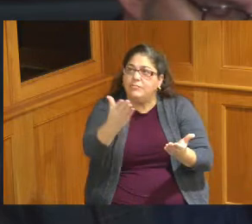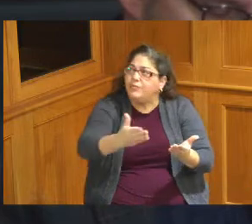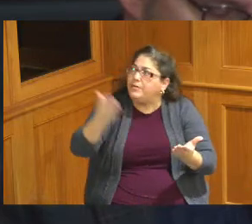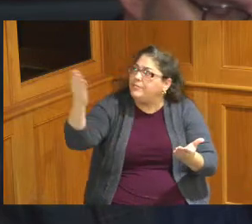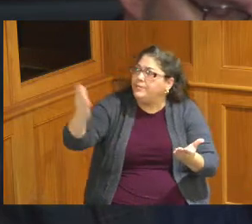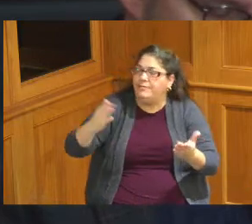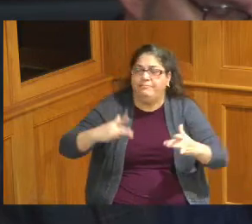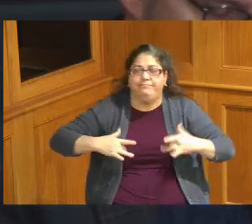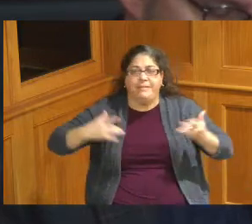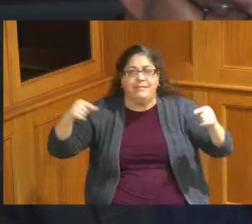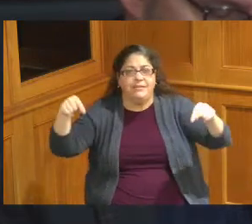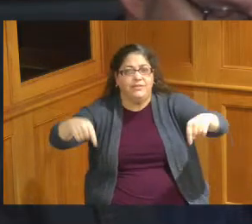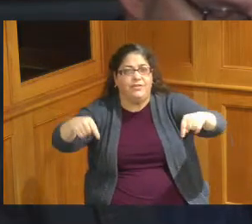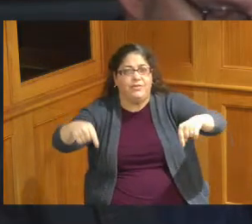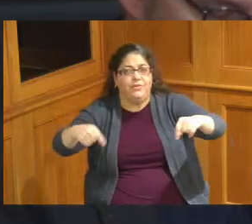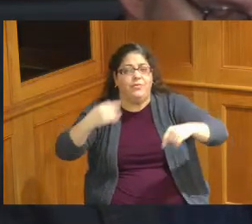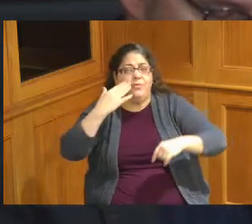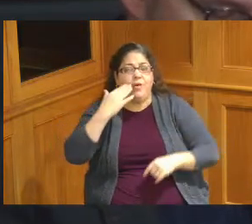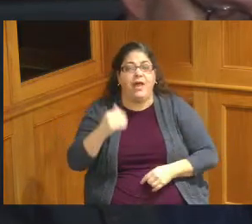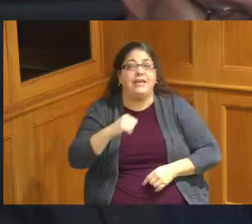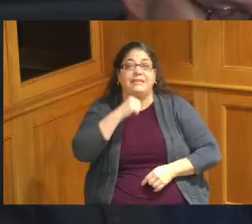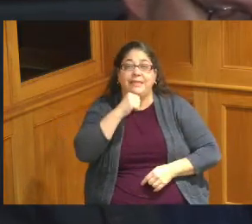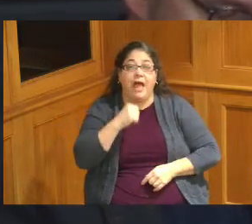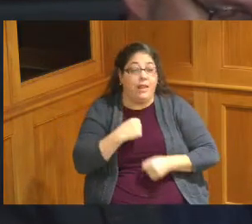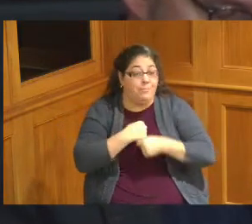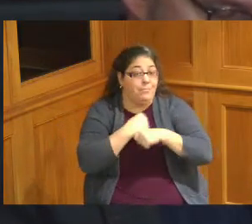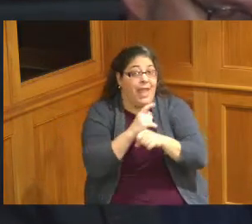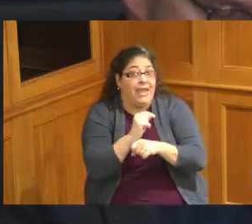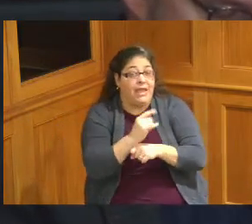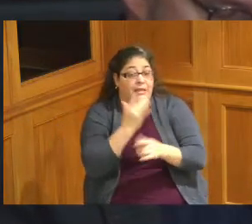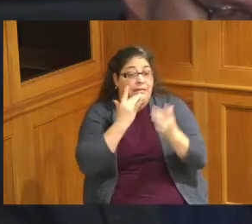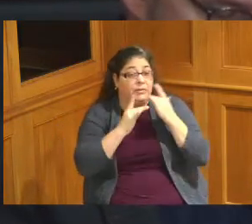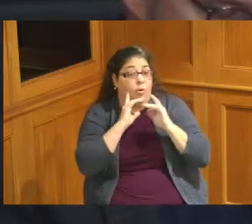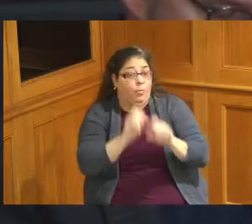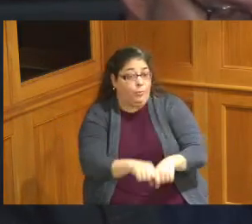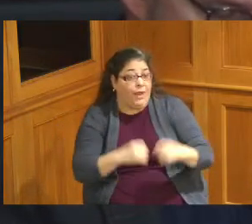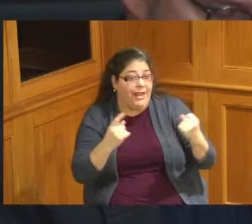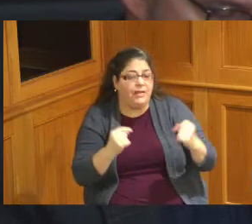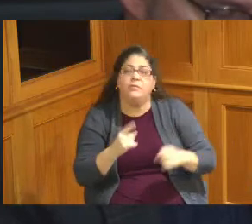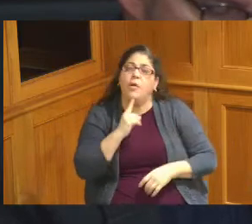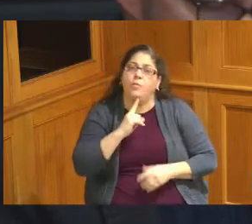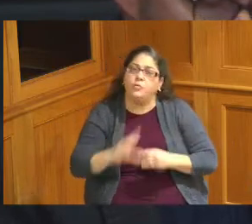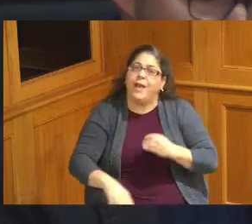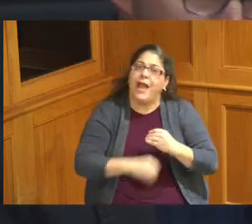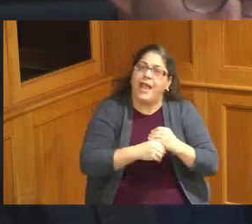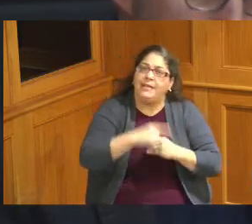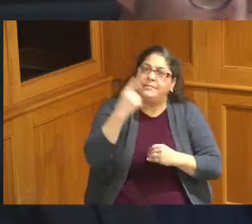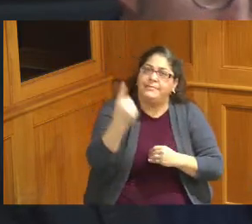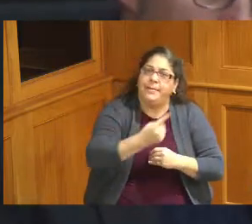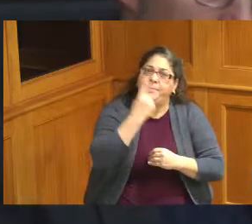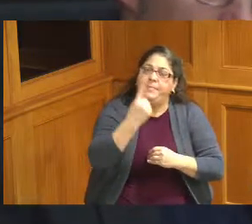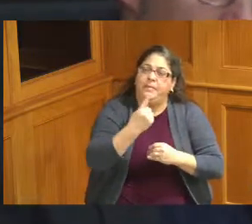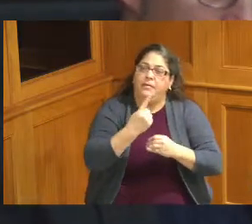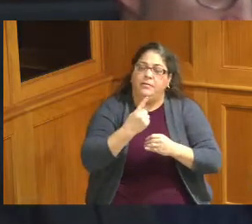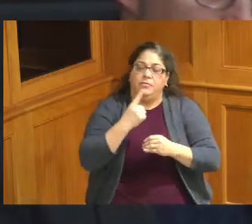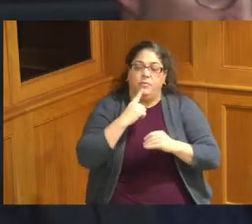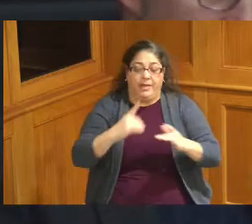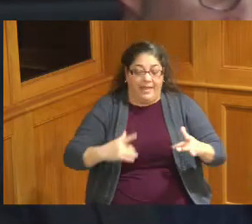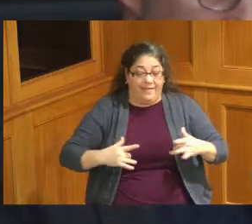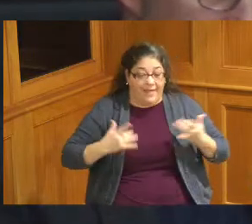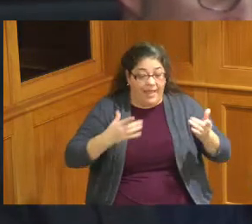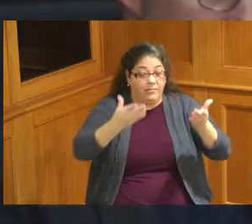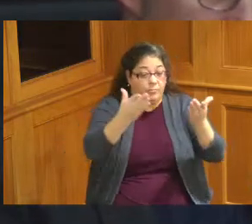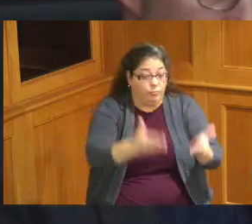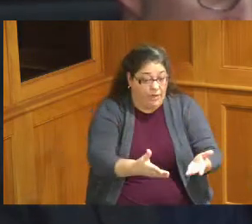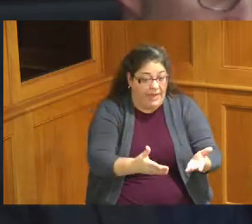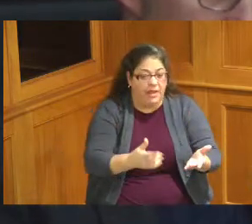here, because what it does, it's not a make or break so much as helping to add something to those events so that they bring